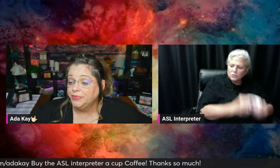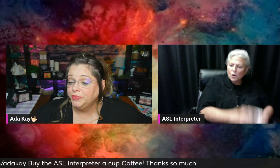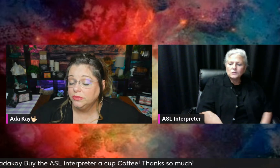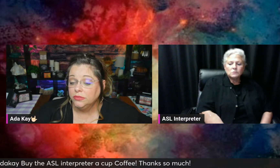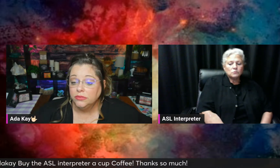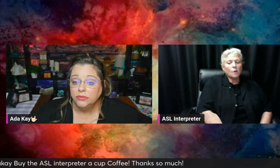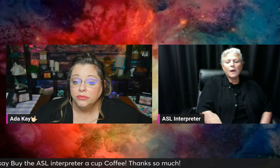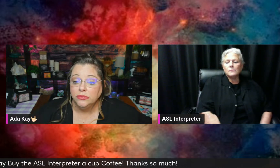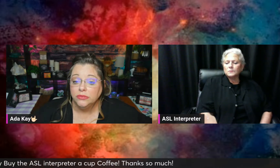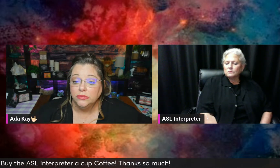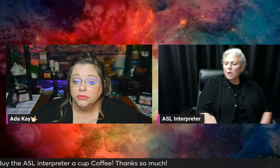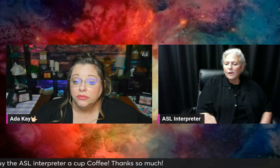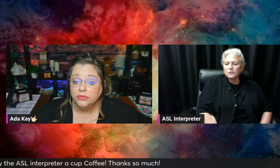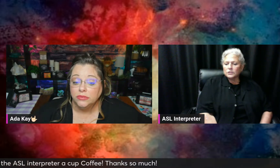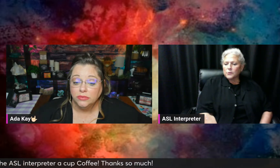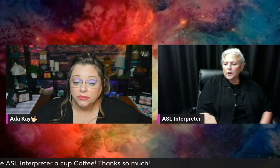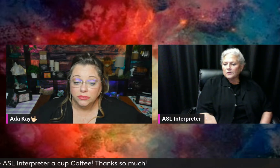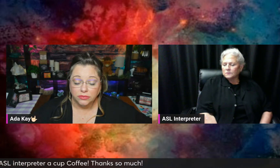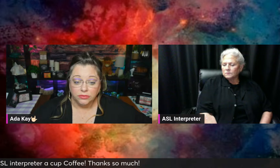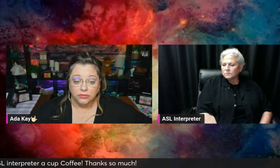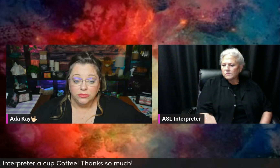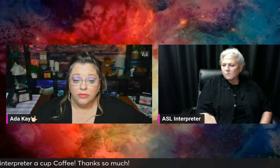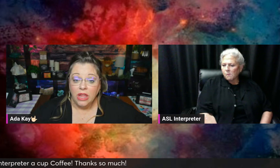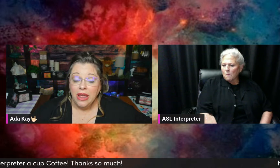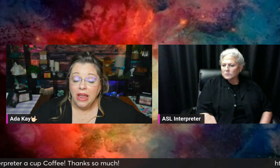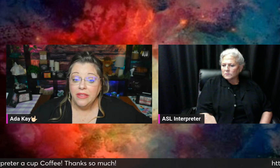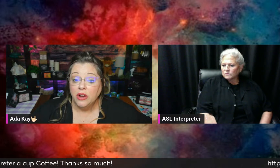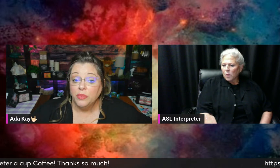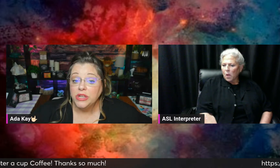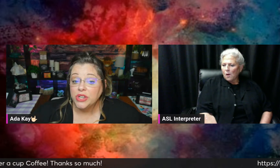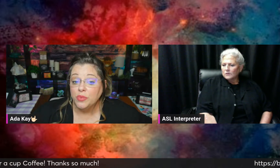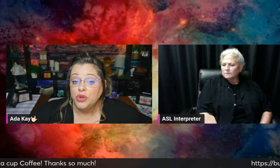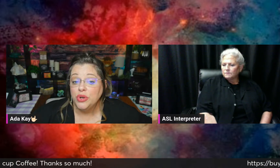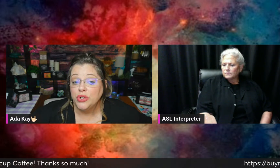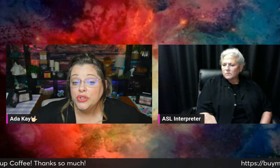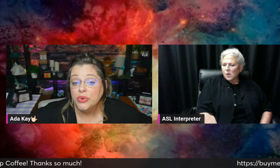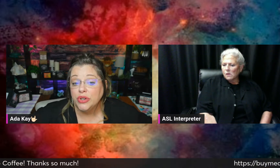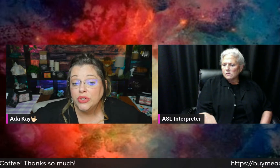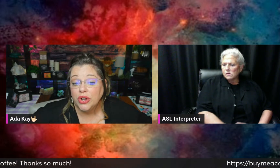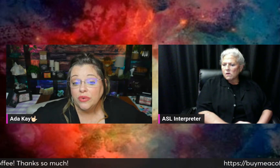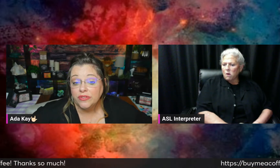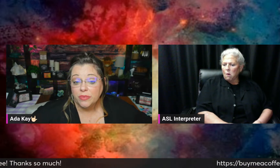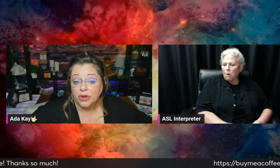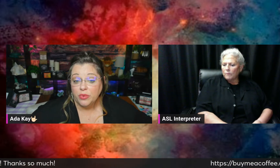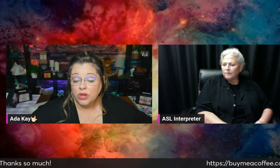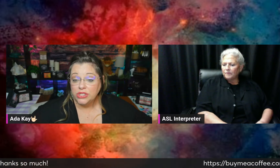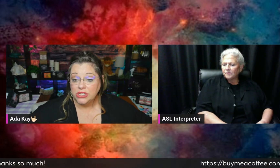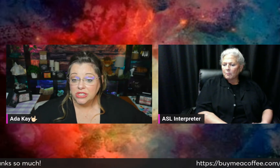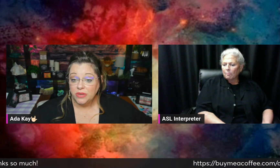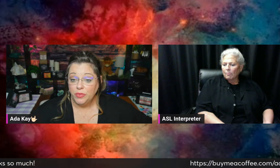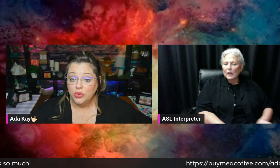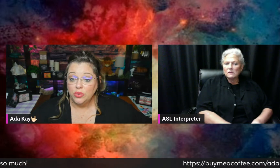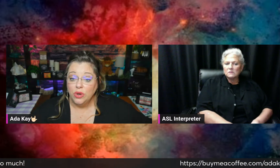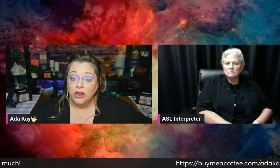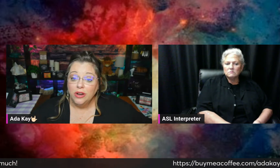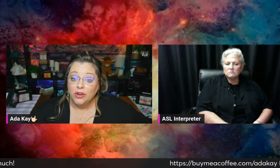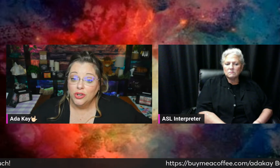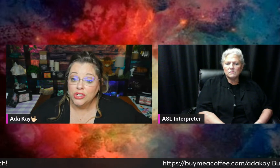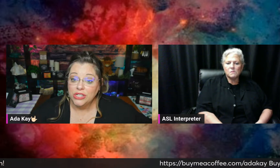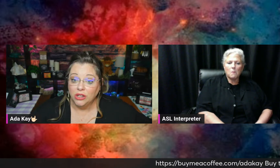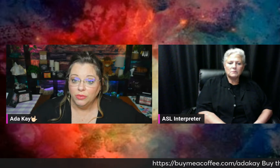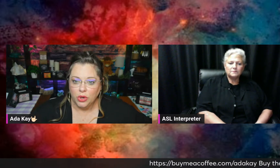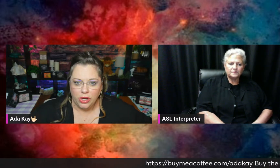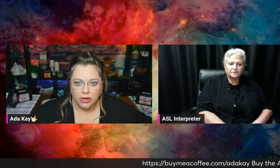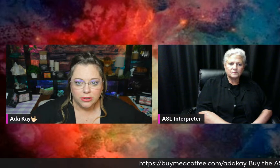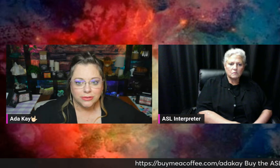you. All right. I ain't going nowhere. And that'll be something you can do at a glow. If somebody wants to tip you, you